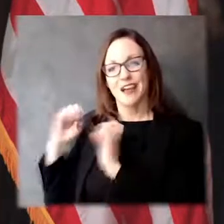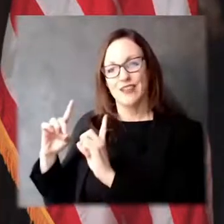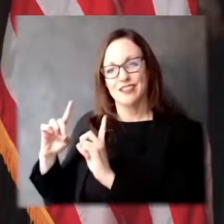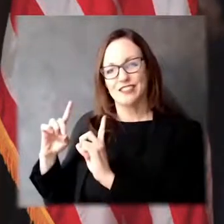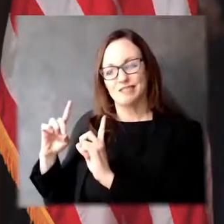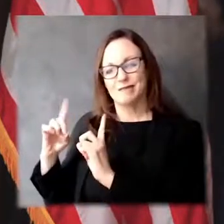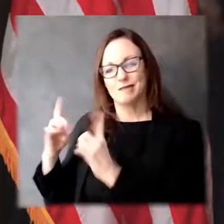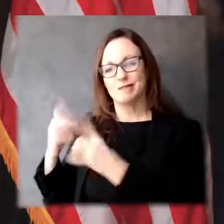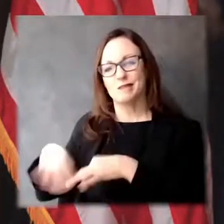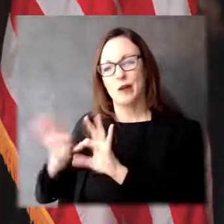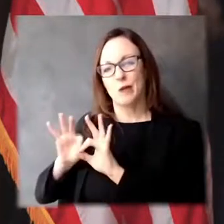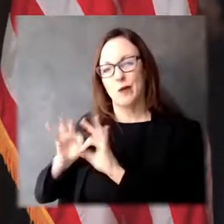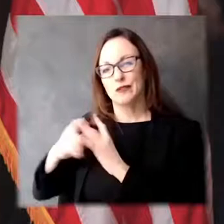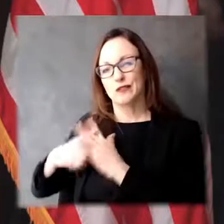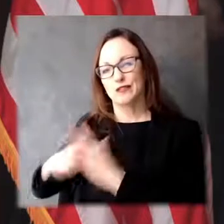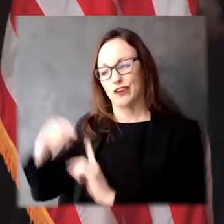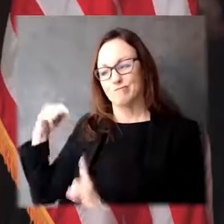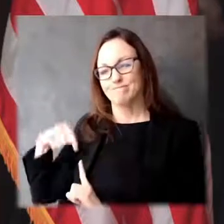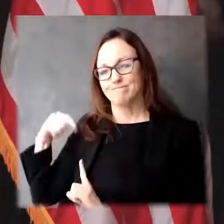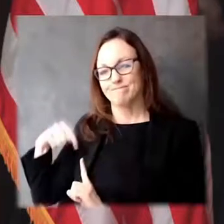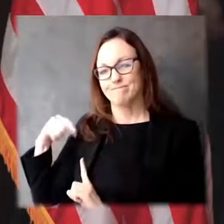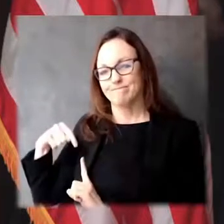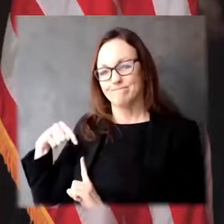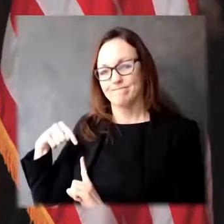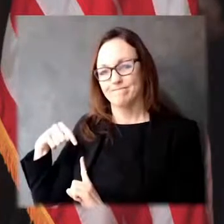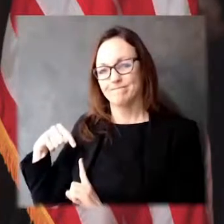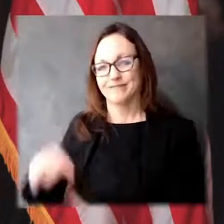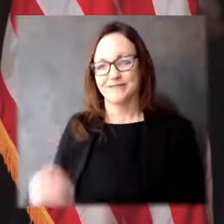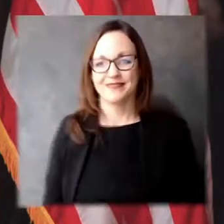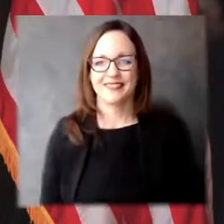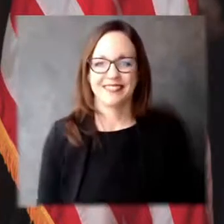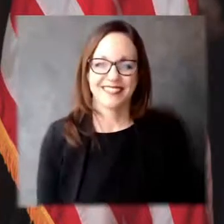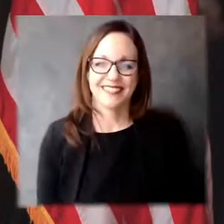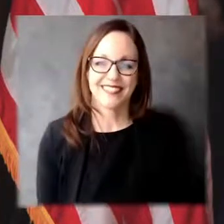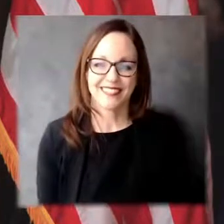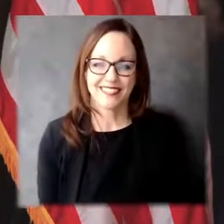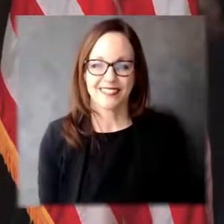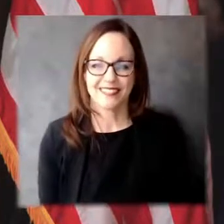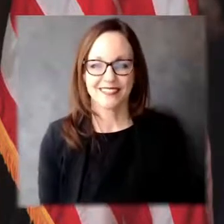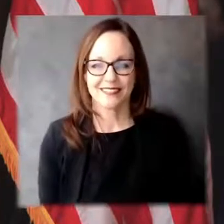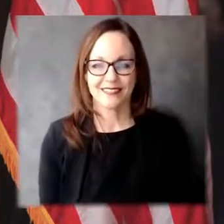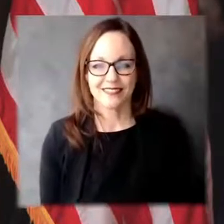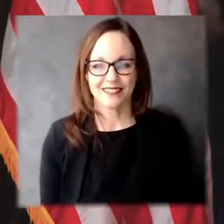me, by doing what's best for our kids. It starts with education.